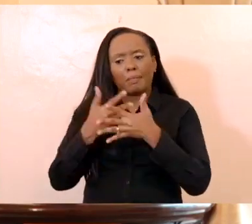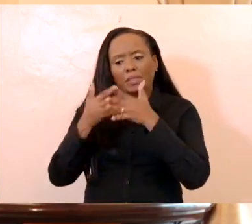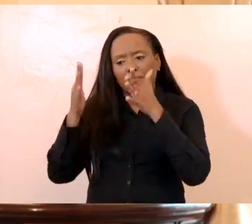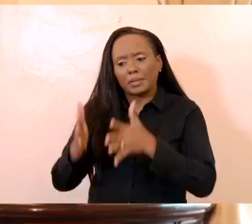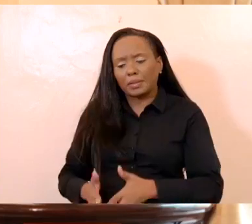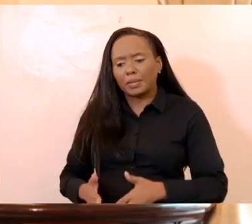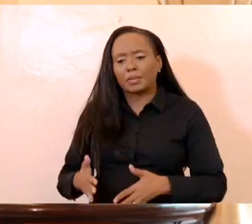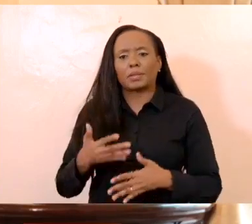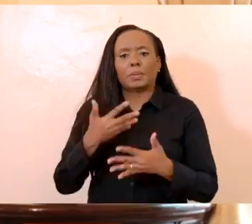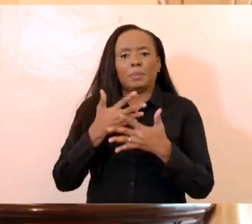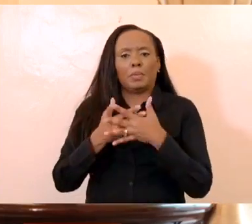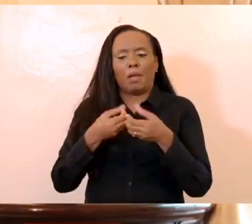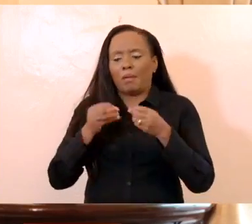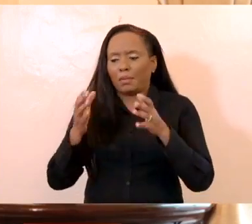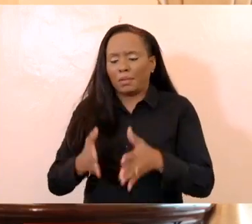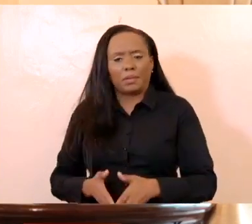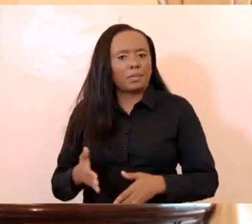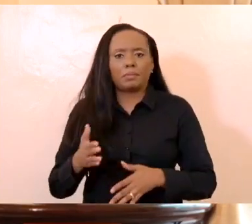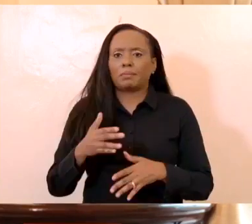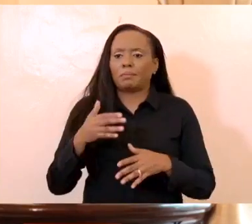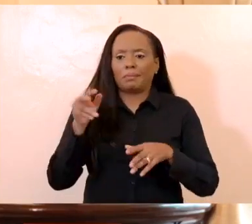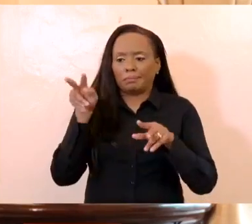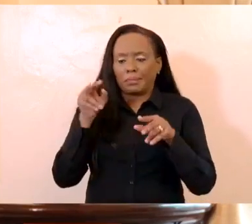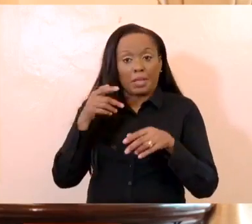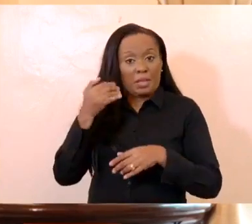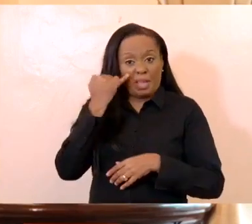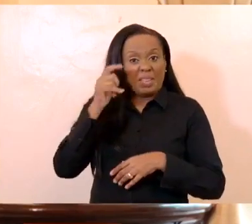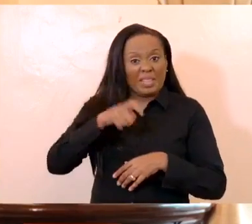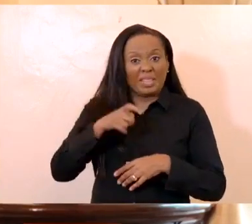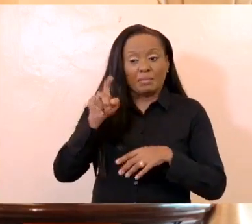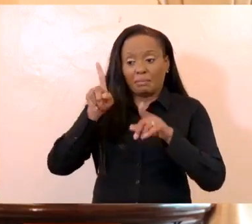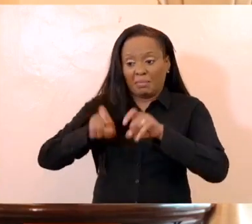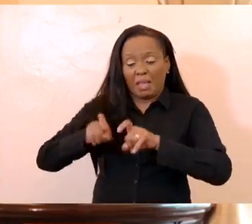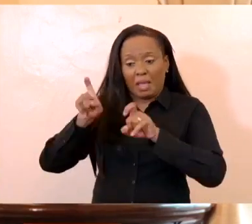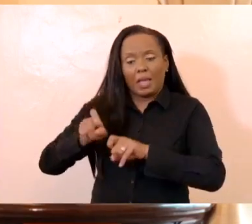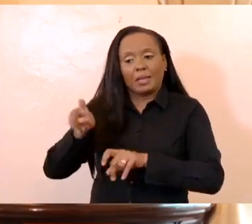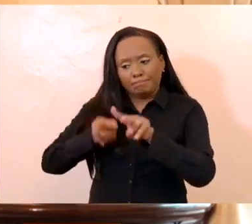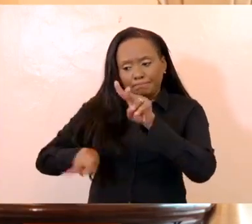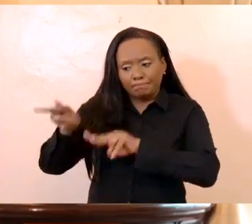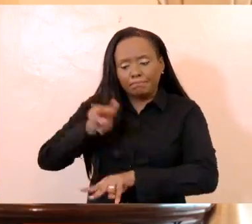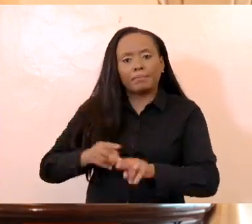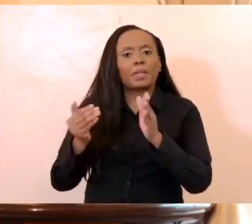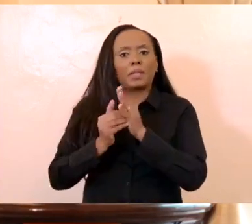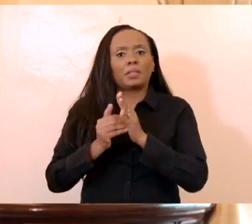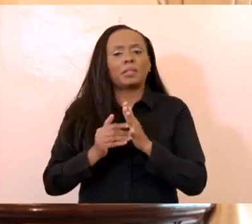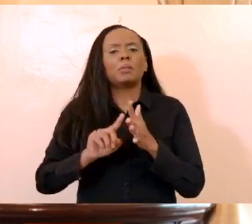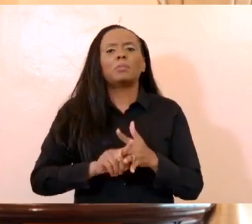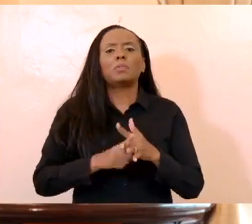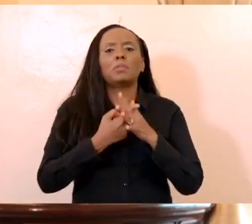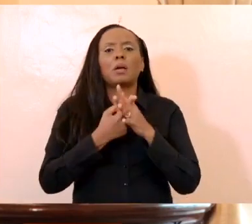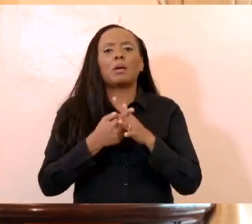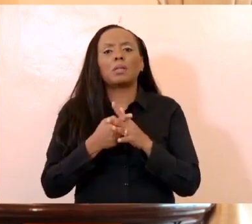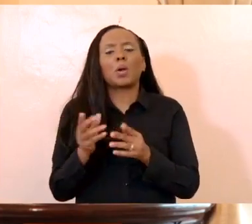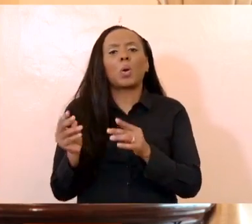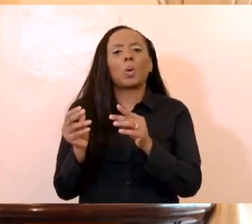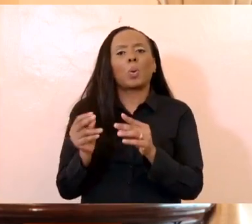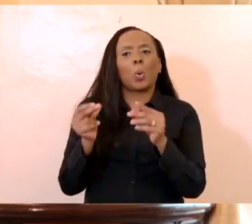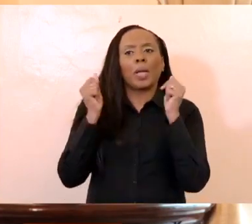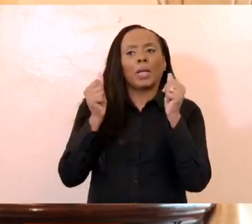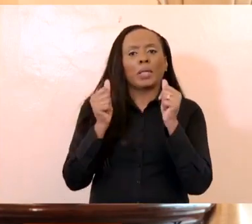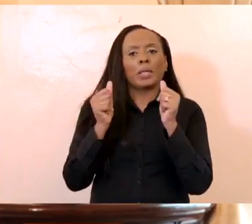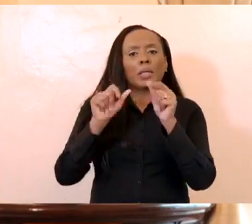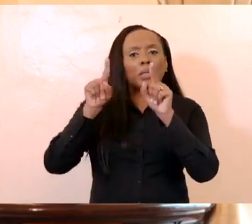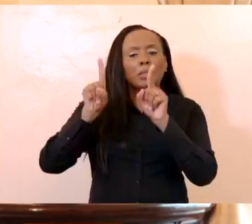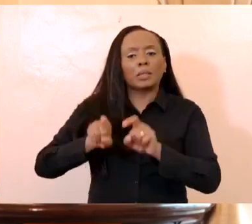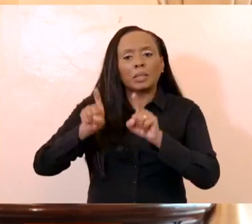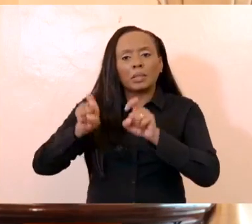where warranted or where medical information suggests that tests should be done. We have started using the rapid testing system, and the rapid testing system today was